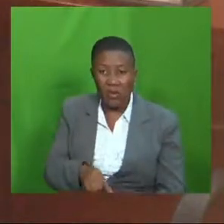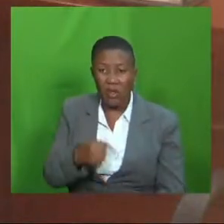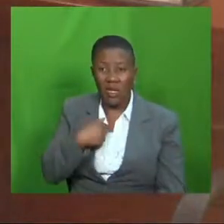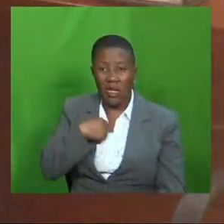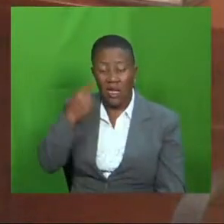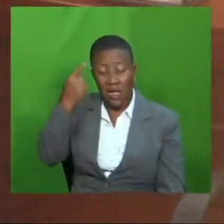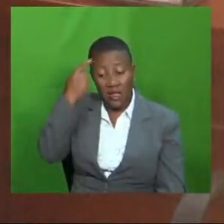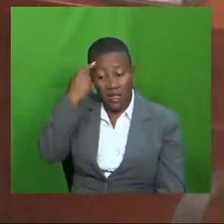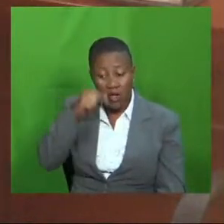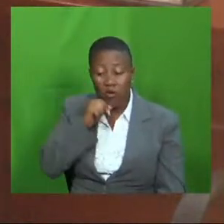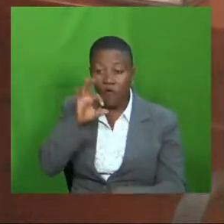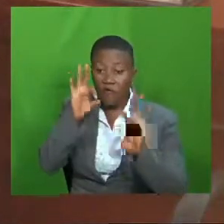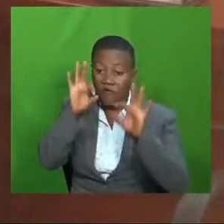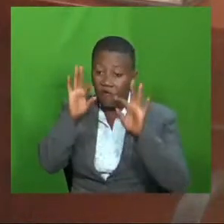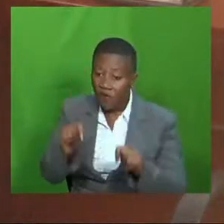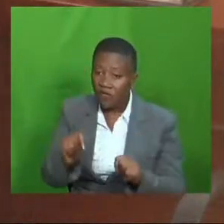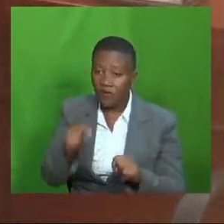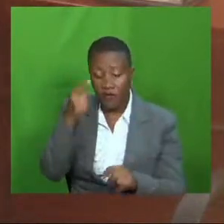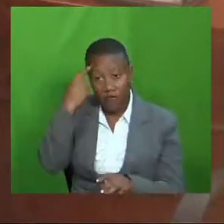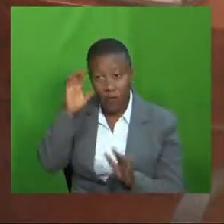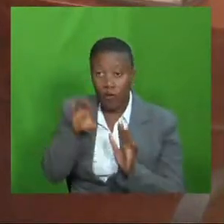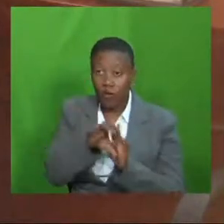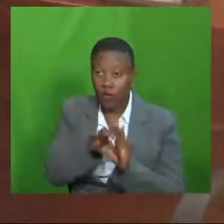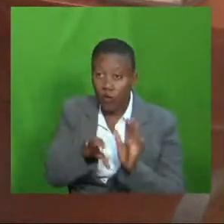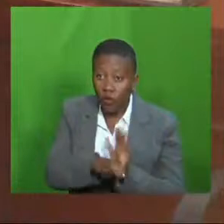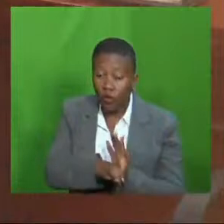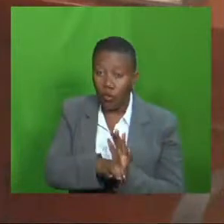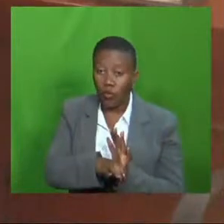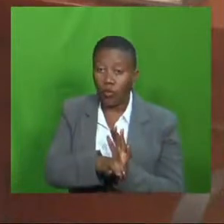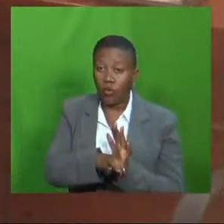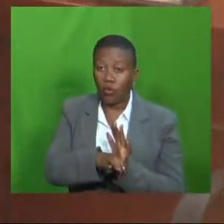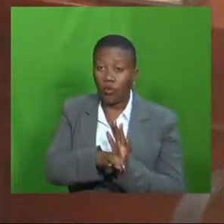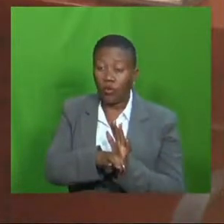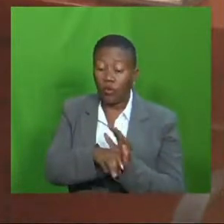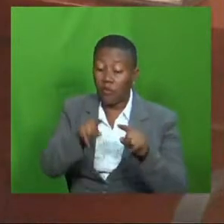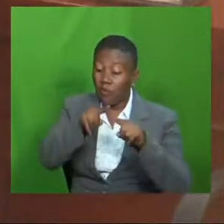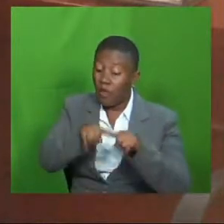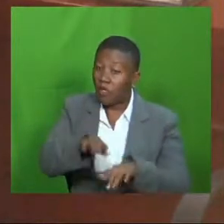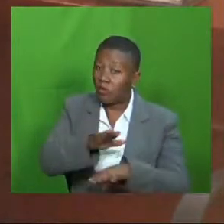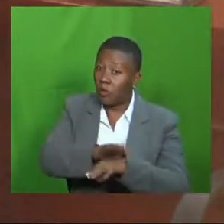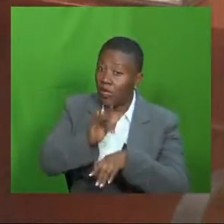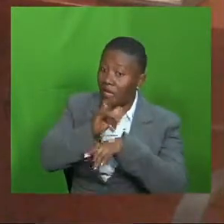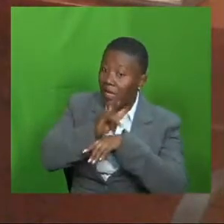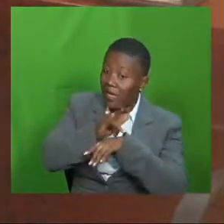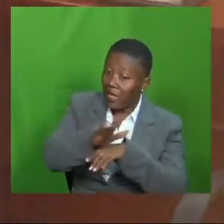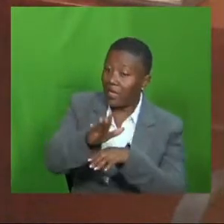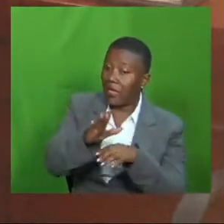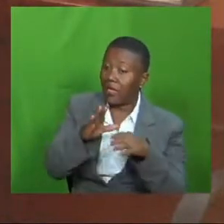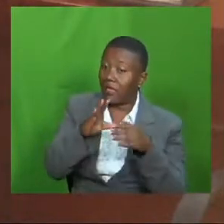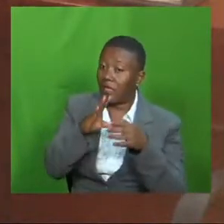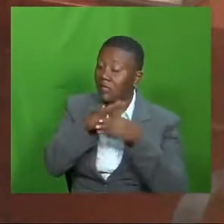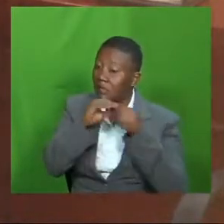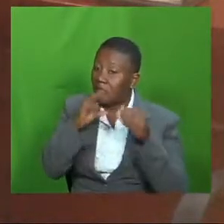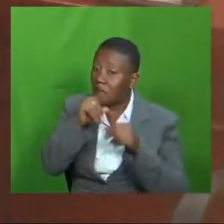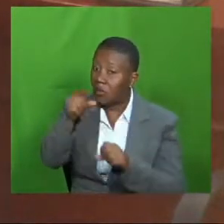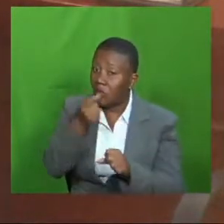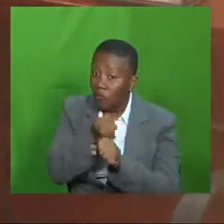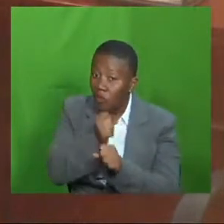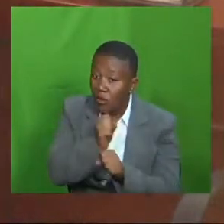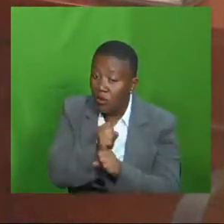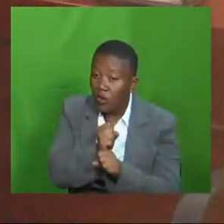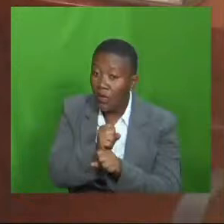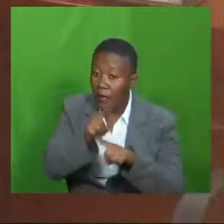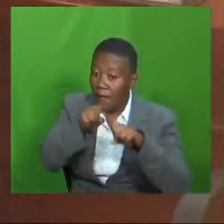sit with the Constitution and with your own earlier statement that you made in this House relating to this same